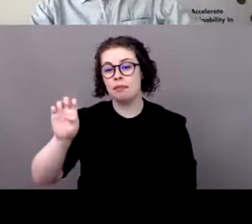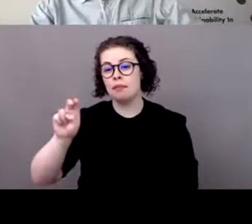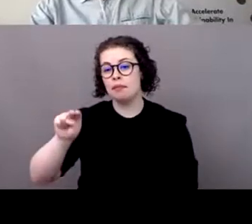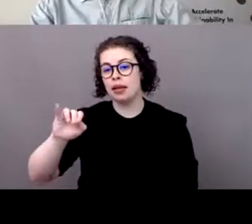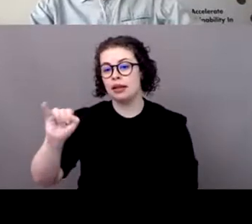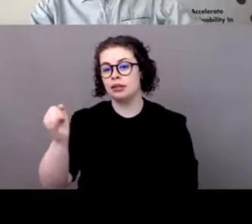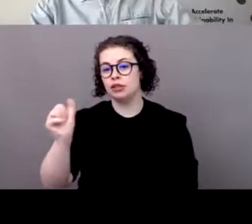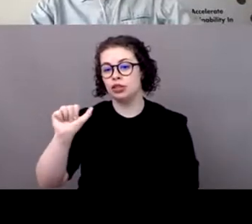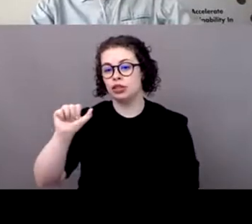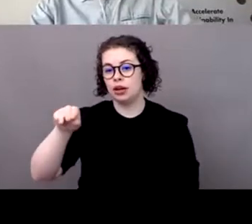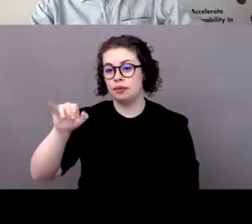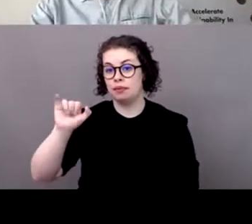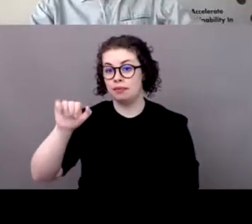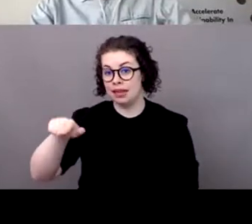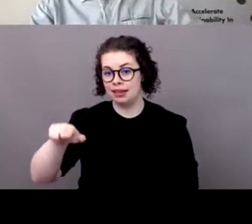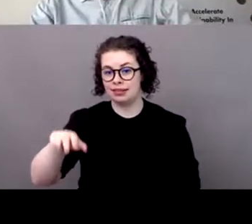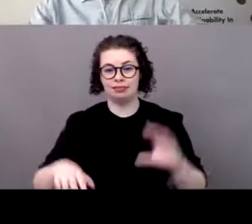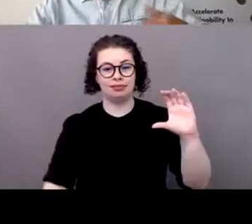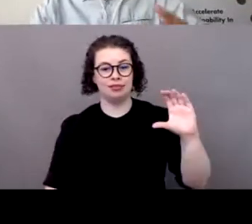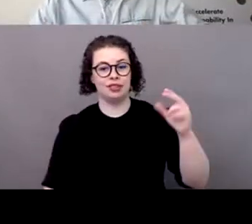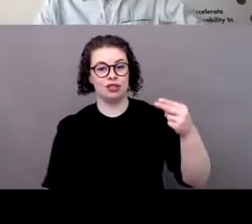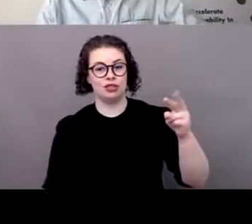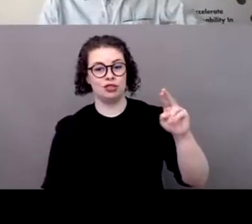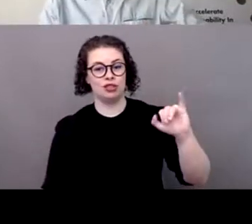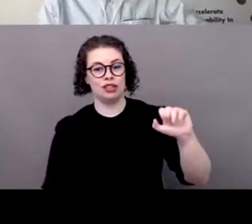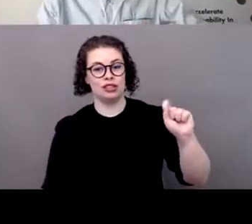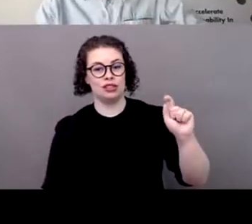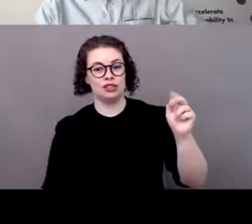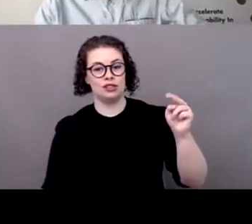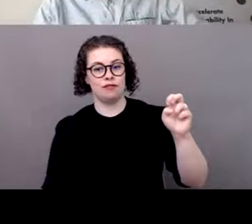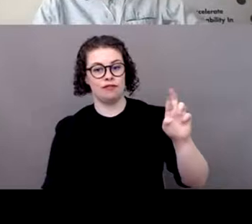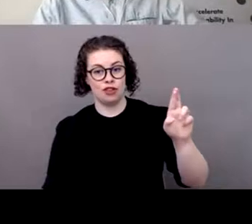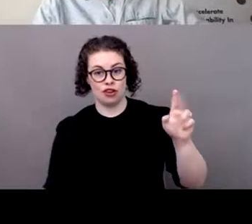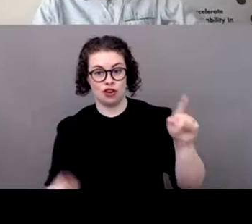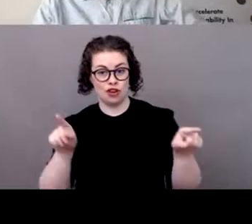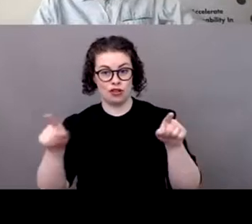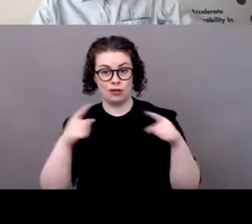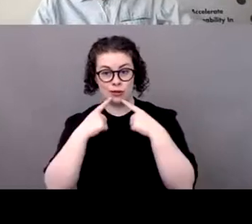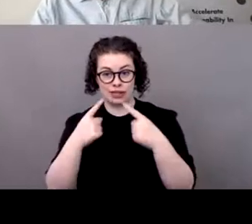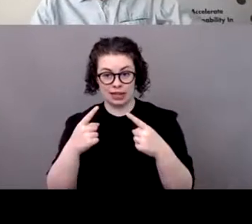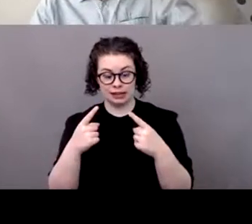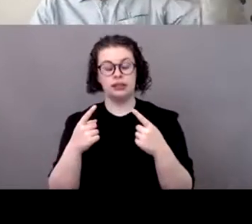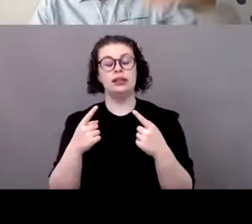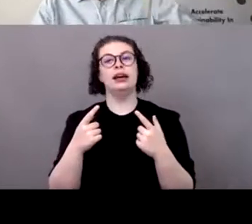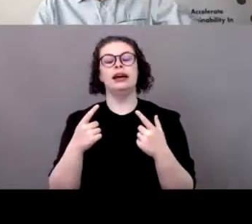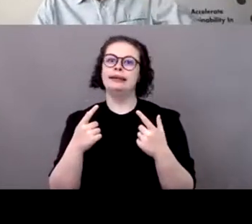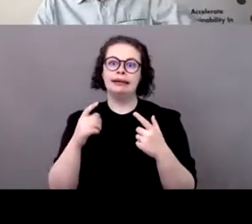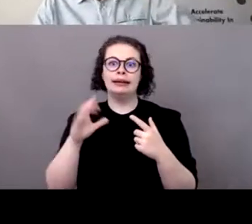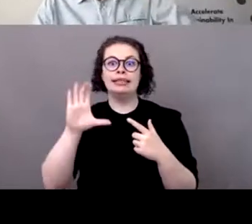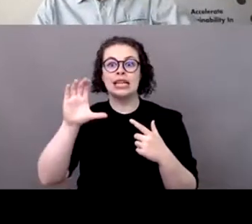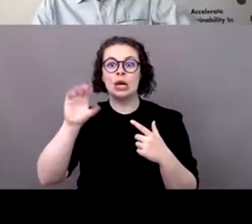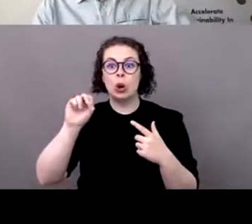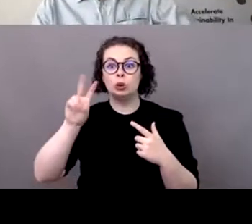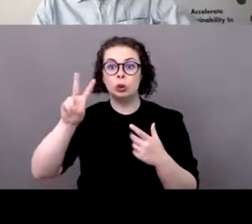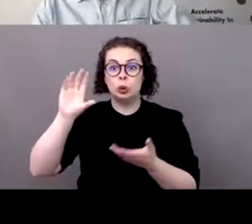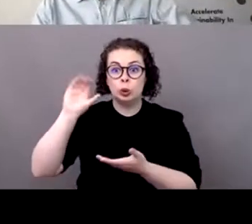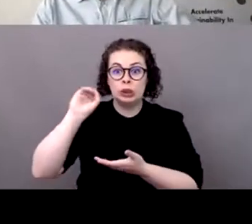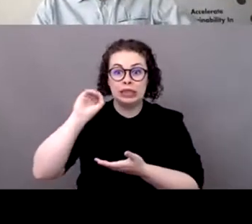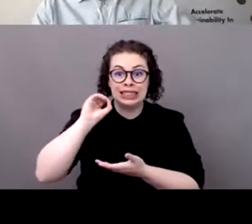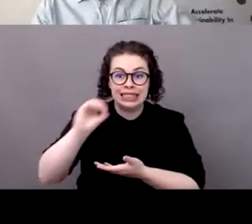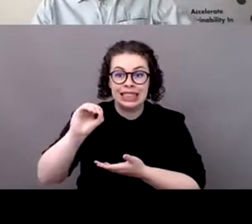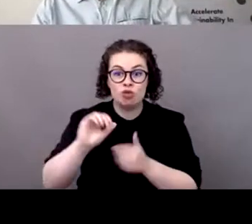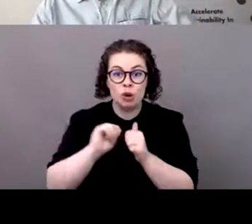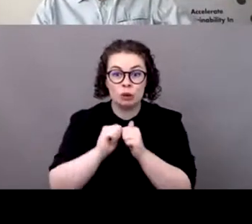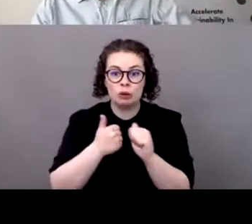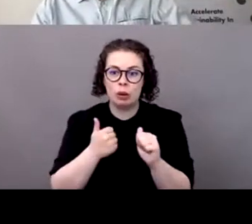is by walking towards probably not a carbon-free sport, but what kind of reduced carbon, I think if